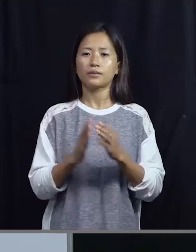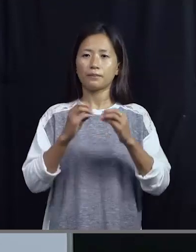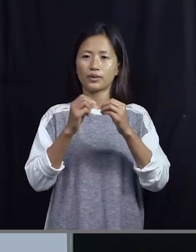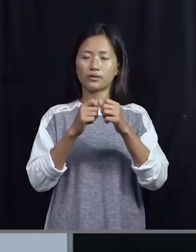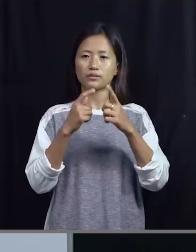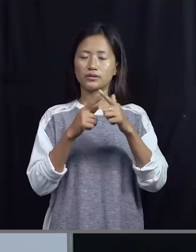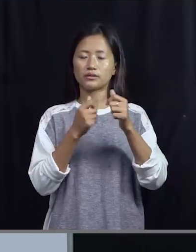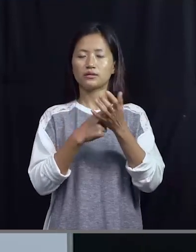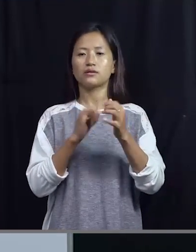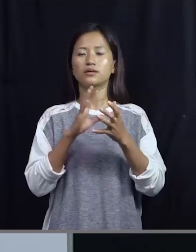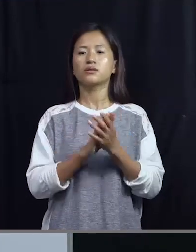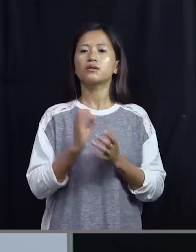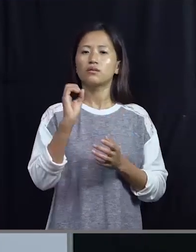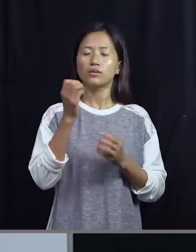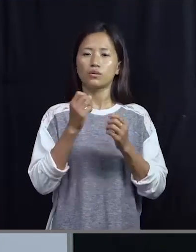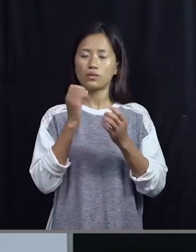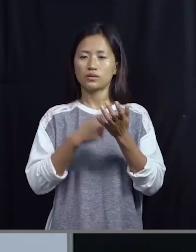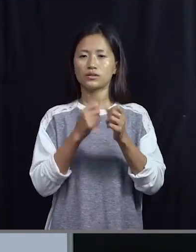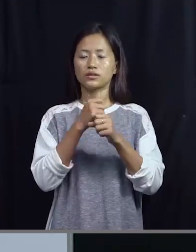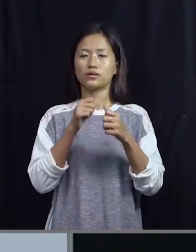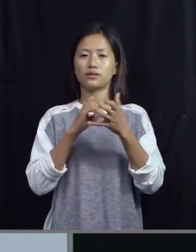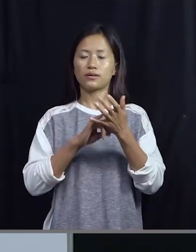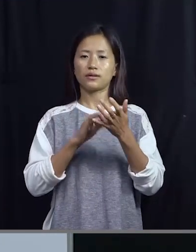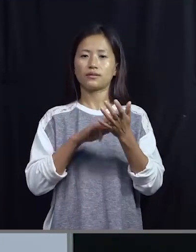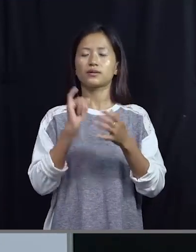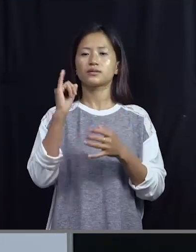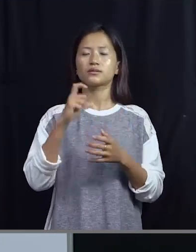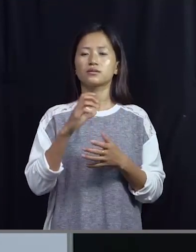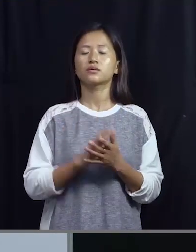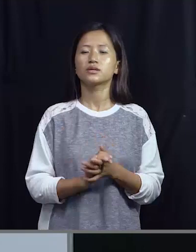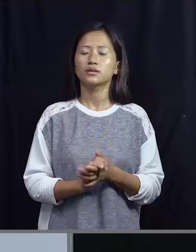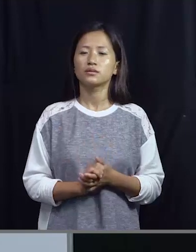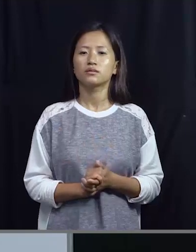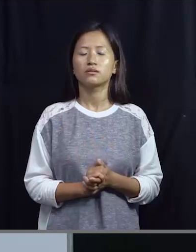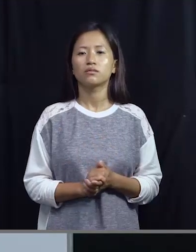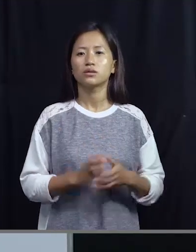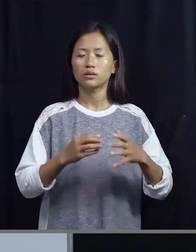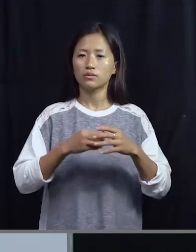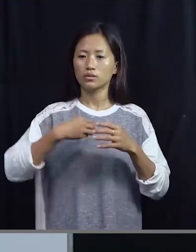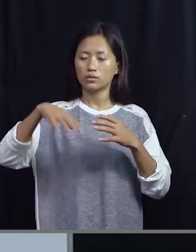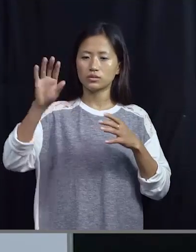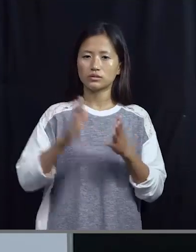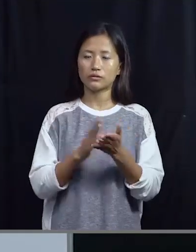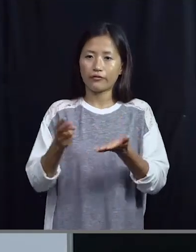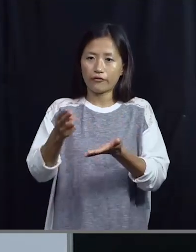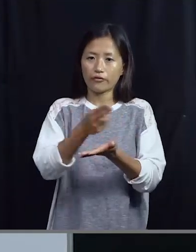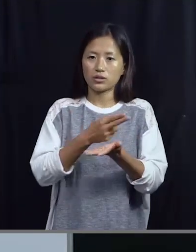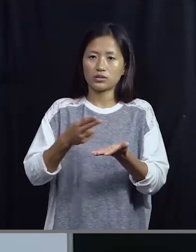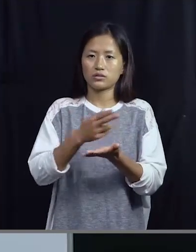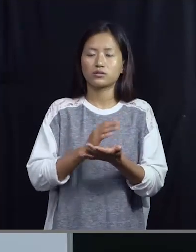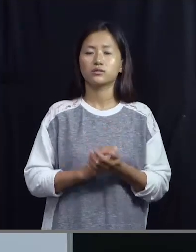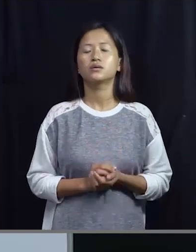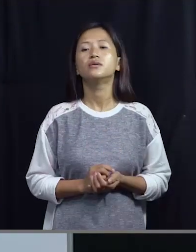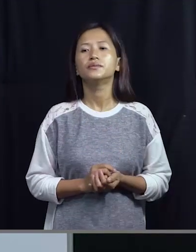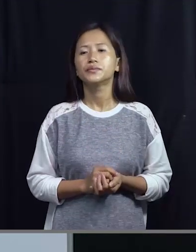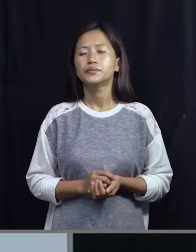all the organic matter. Remember that. So this spent slurry now will go to the fields. Why do they go to the